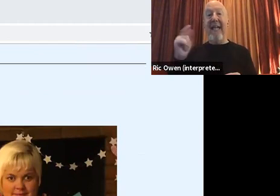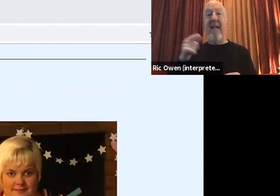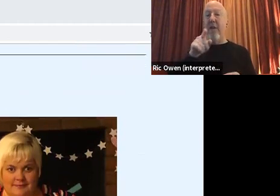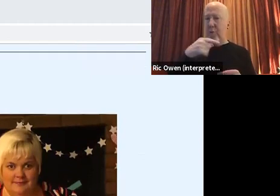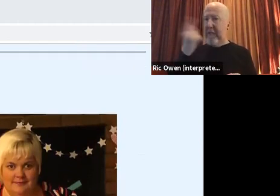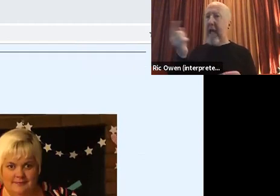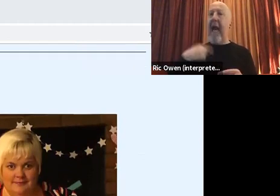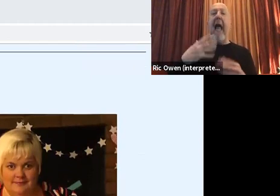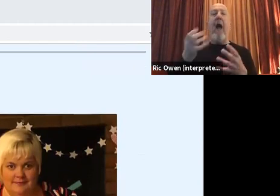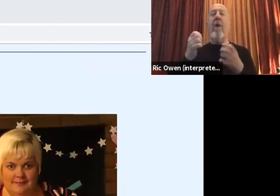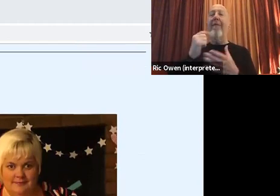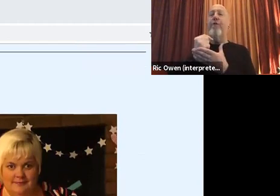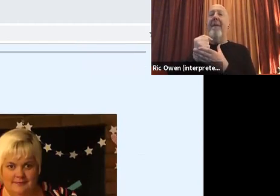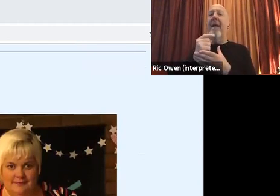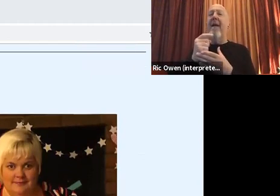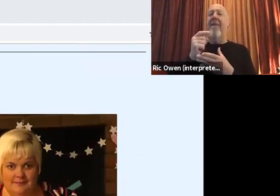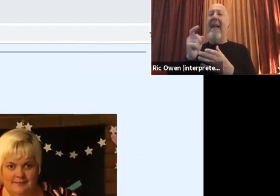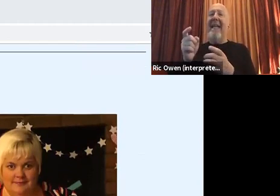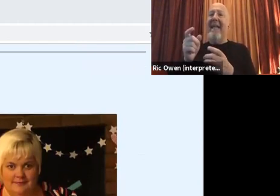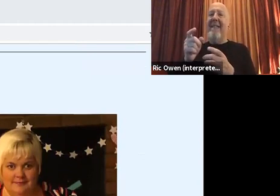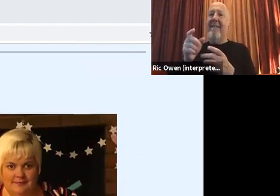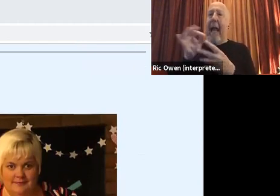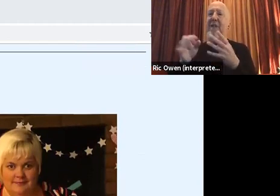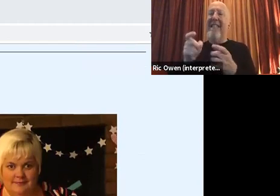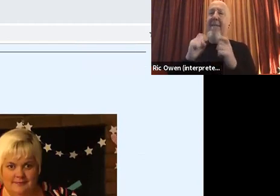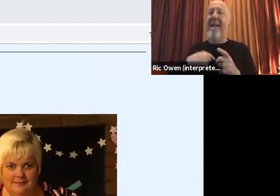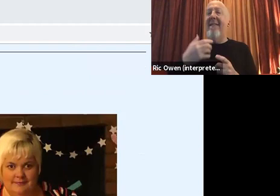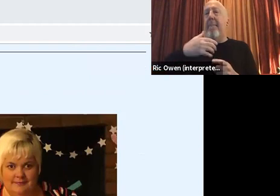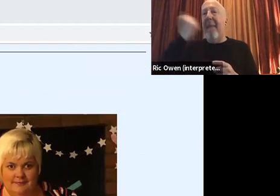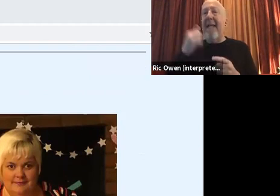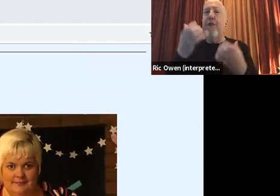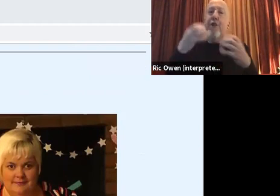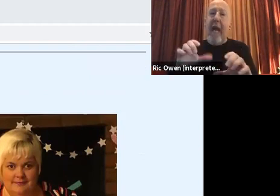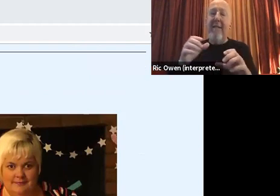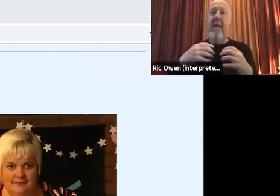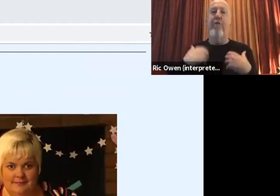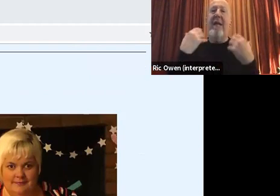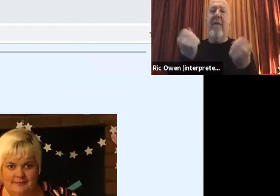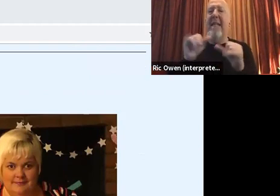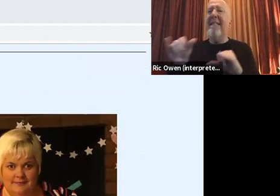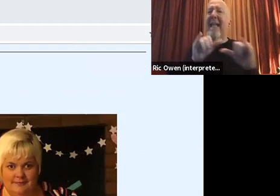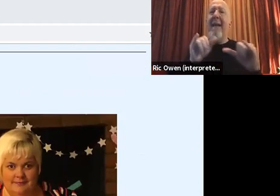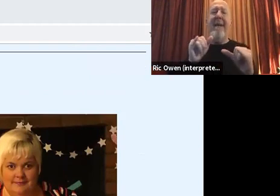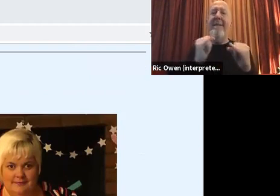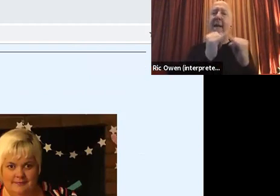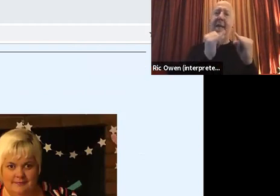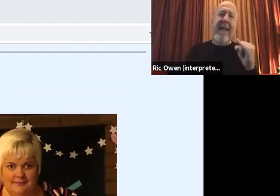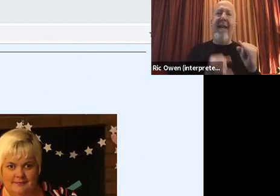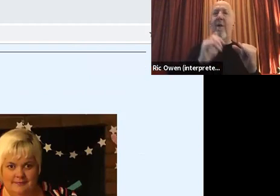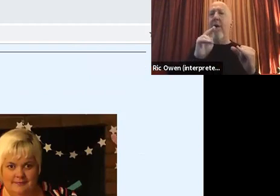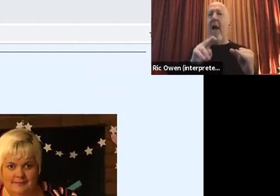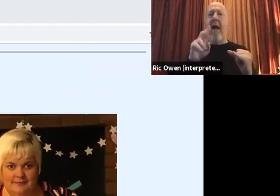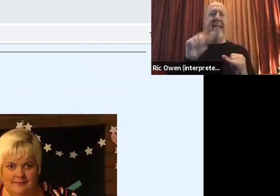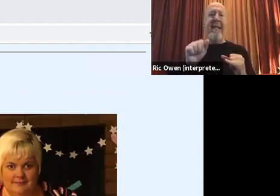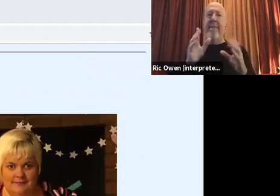that provide the best chance of recovery, just like a non-disabled, younger, or thin patient would receive. You